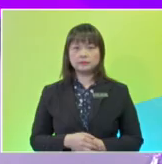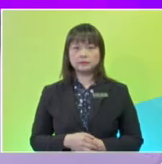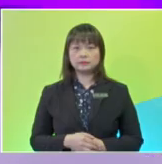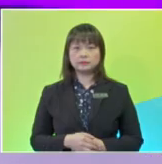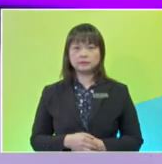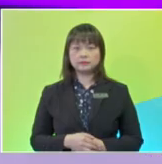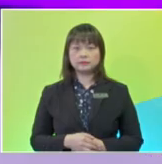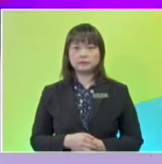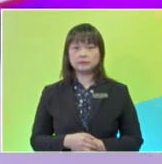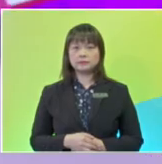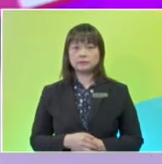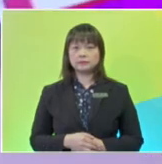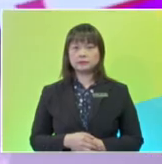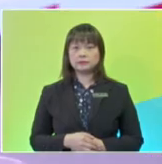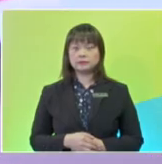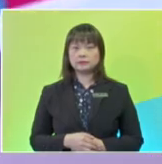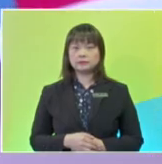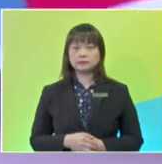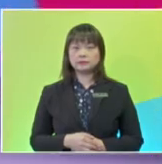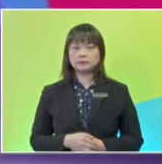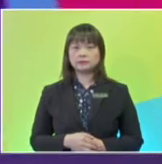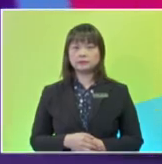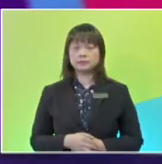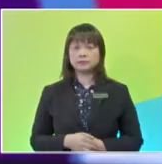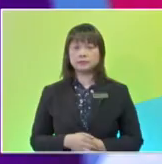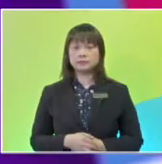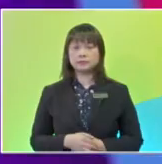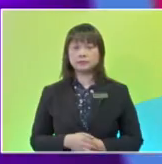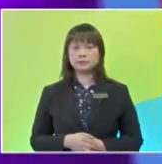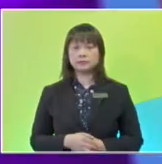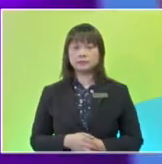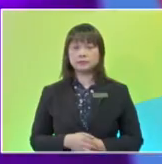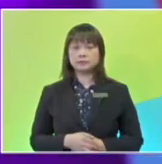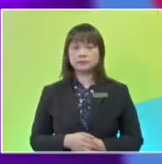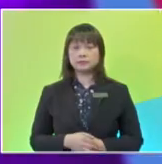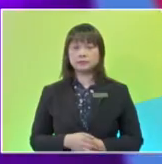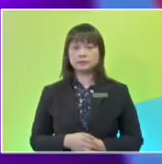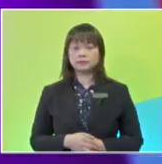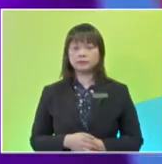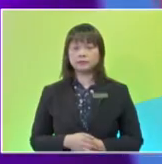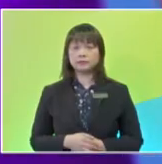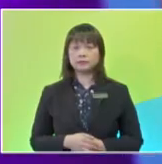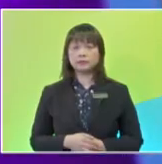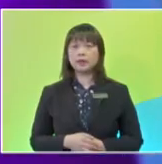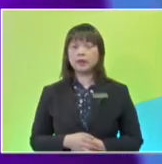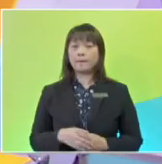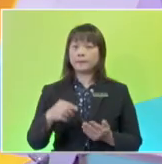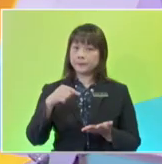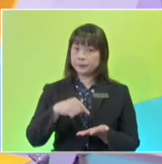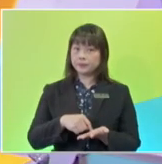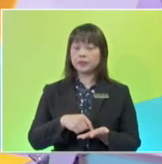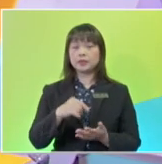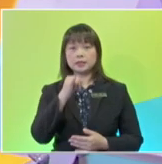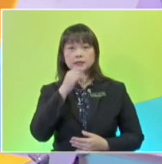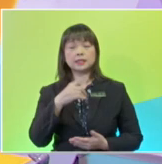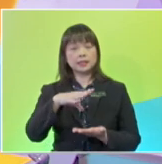that's also covered with flour, and now it has beautifully separated. I feel very bad for separating everything, but that's the lesson that we are